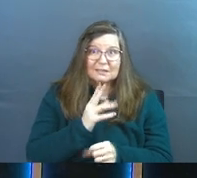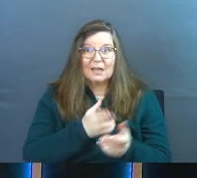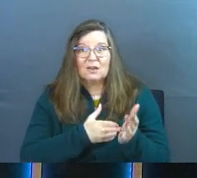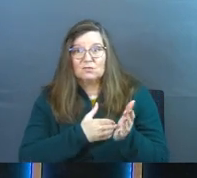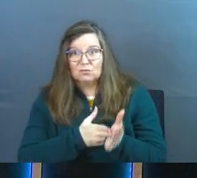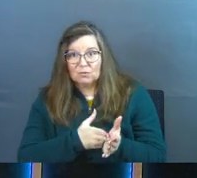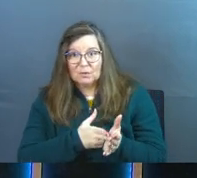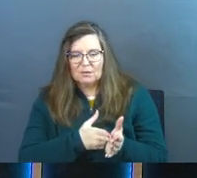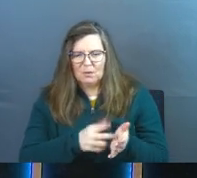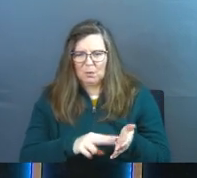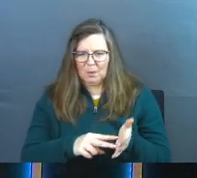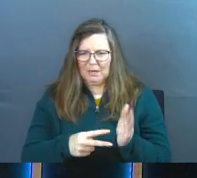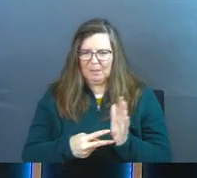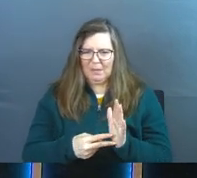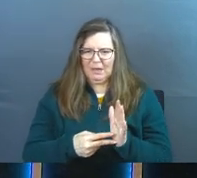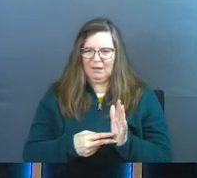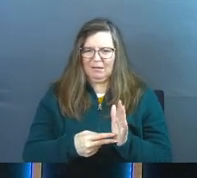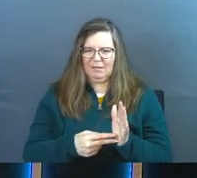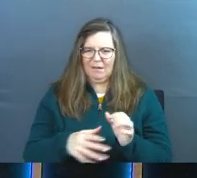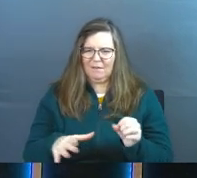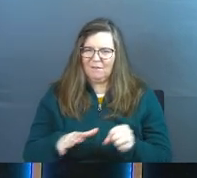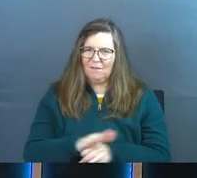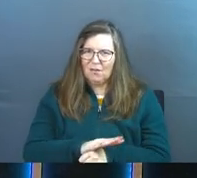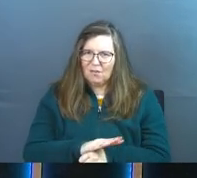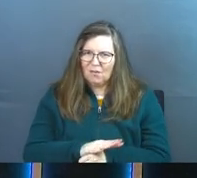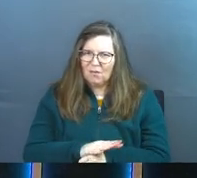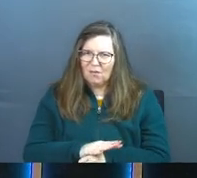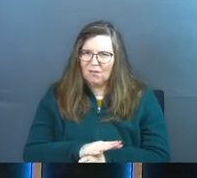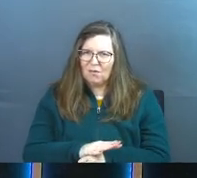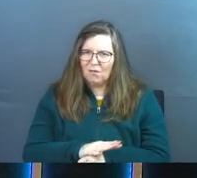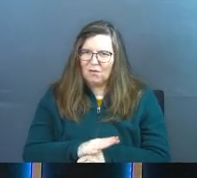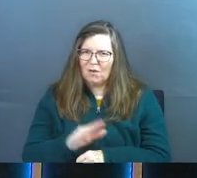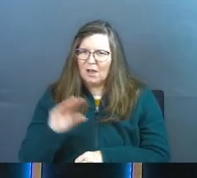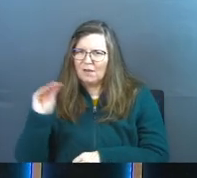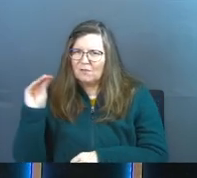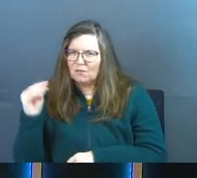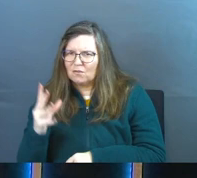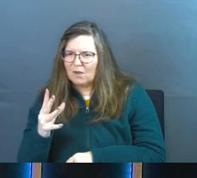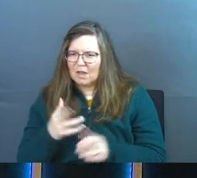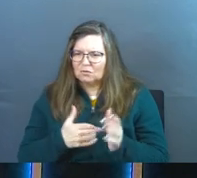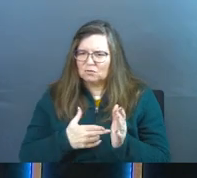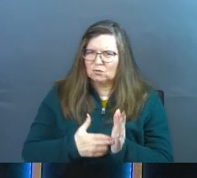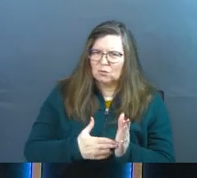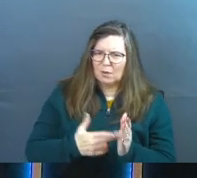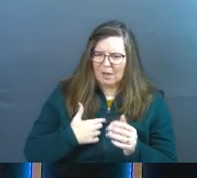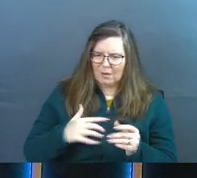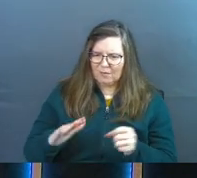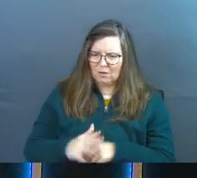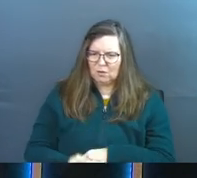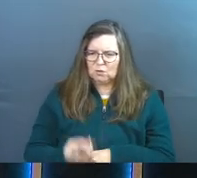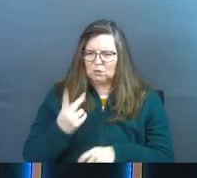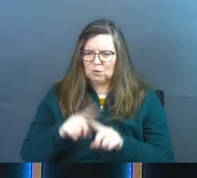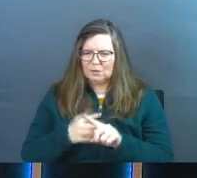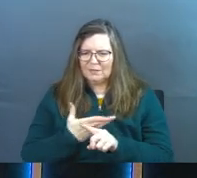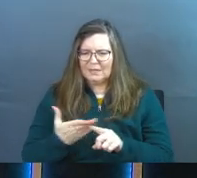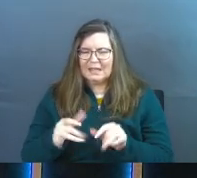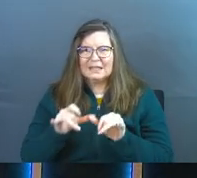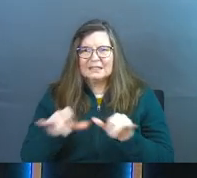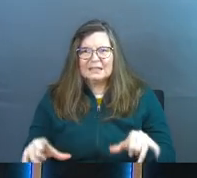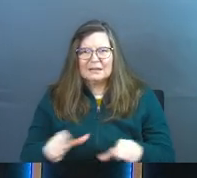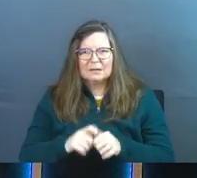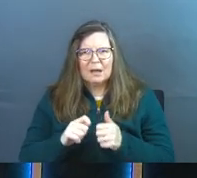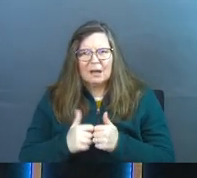truth. What do you mean full of grace and truth? How can I be full of two different things at the same